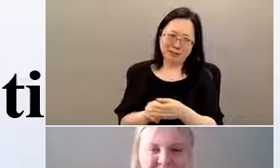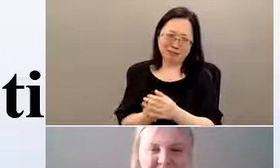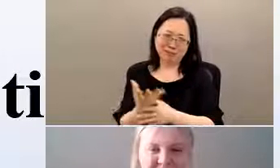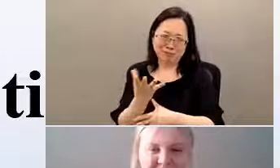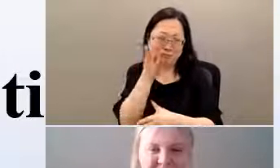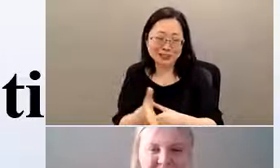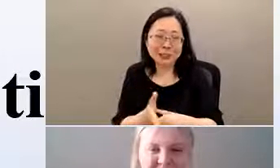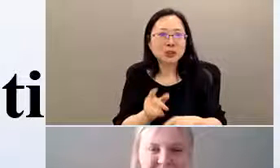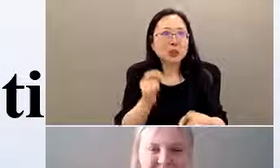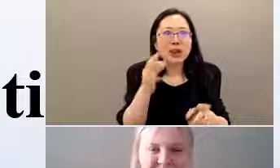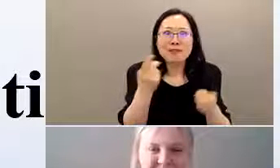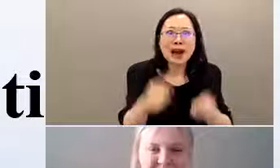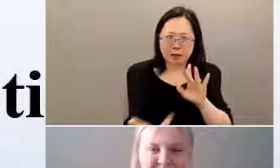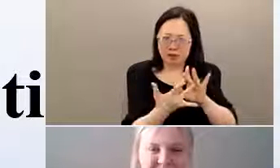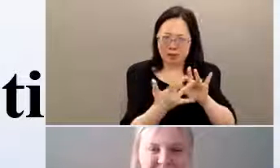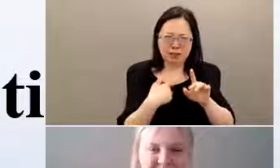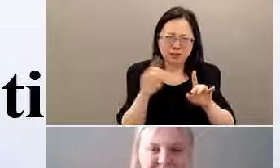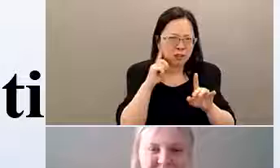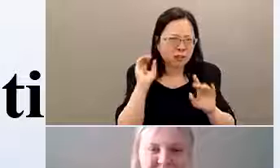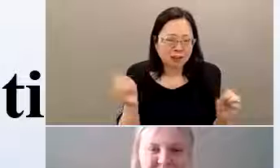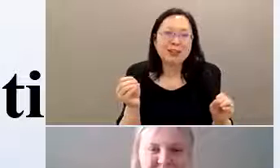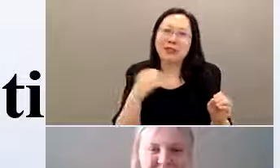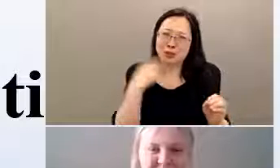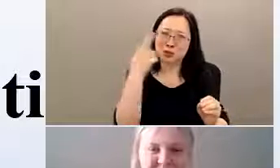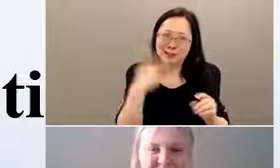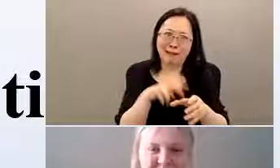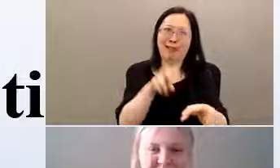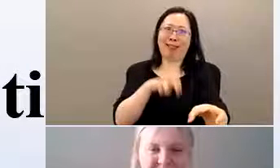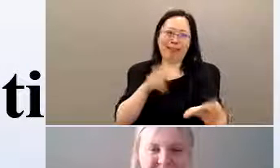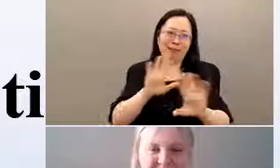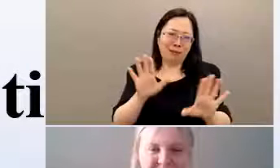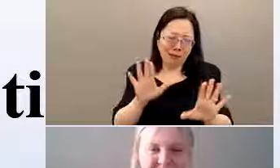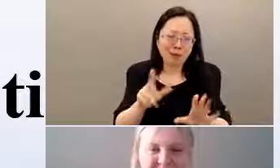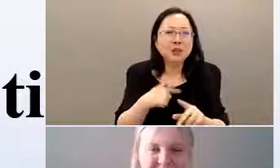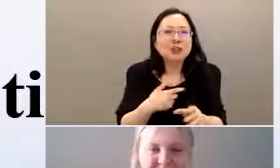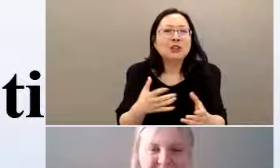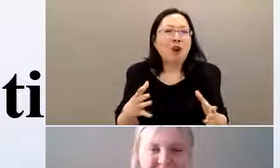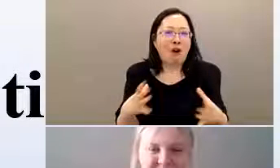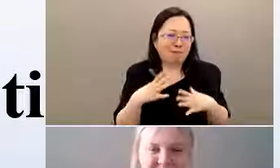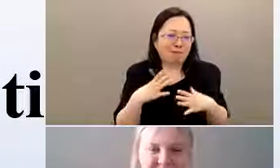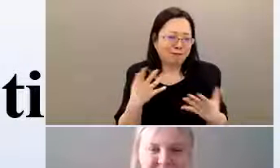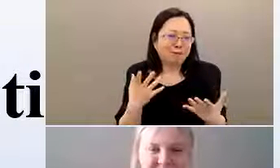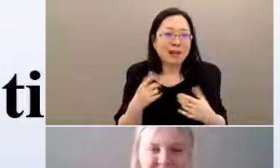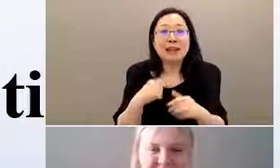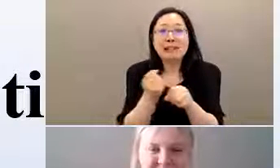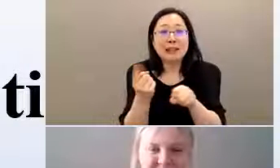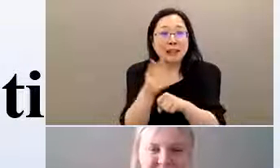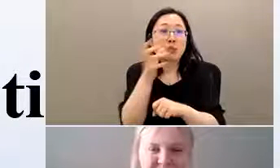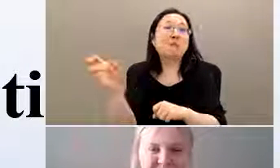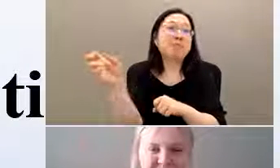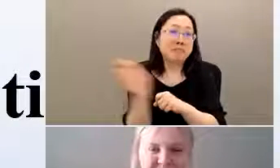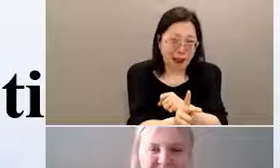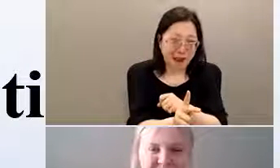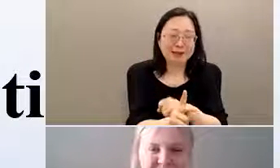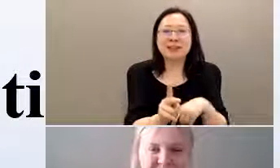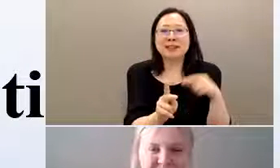here, you're like, where did Lisa go? That's why. But I'm very excited to come back next year and reconnect with the project,